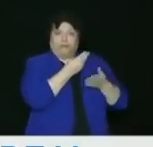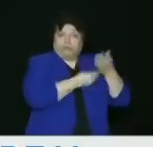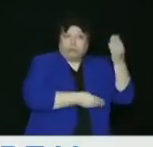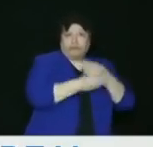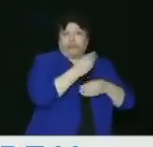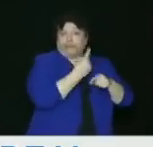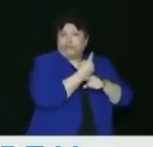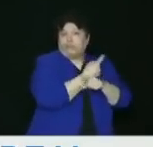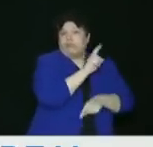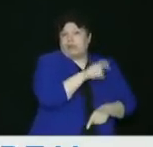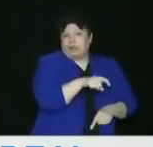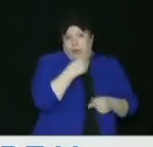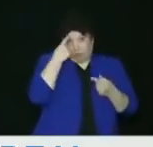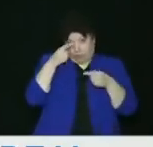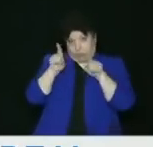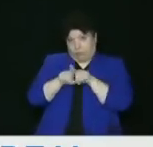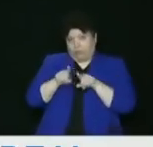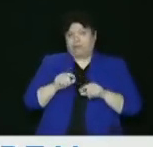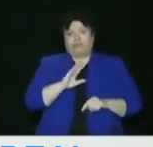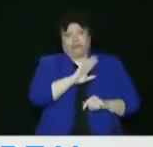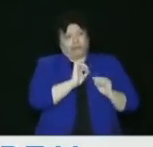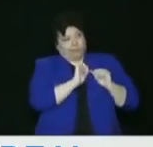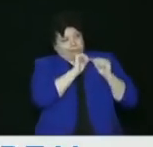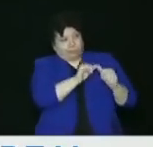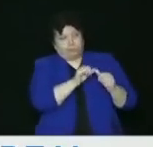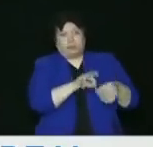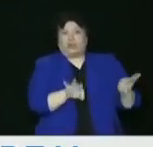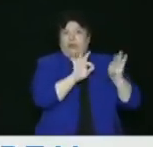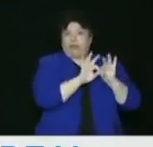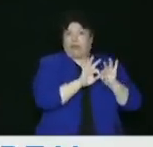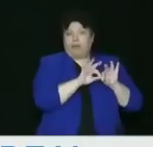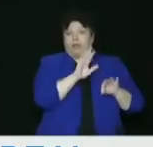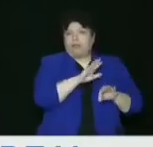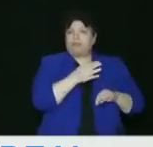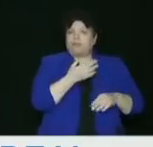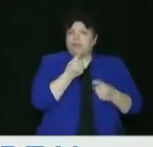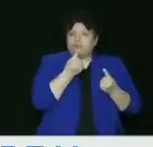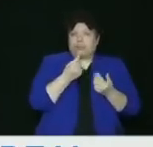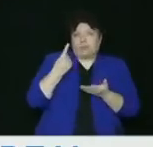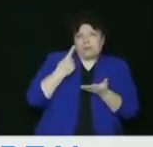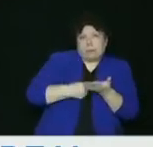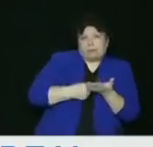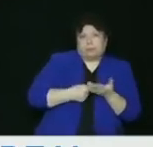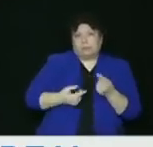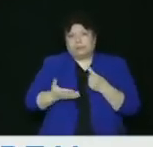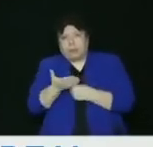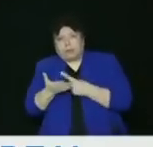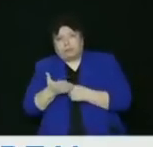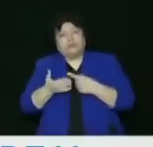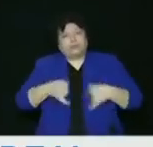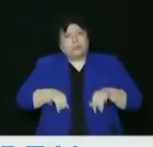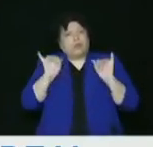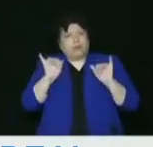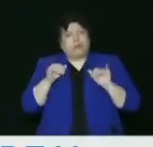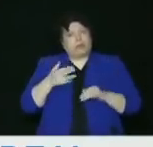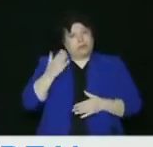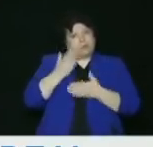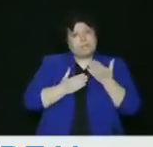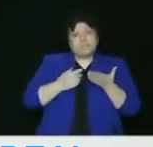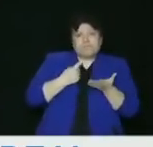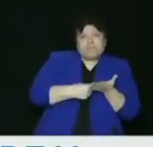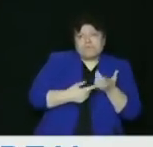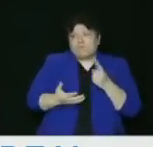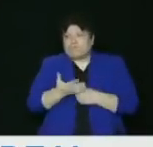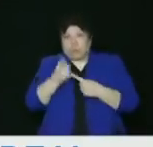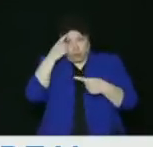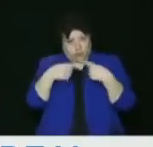maintains that critical function. We'll continue to engage in healthy debate with each other and disagree on things, just like we'll